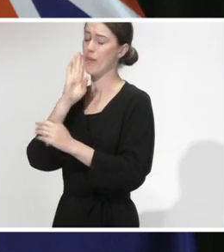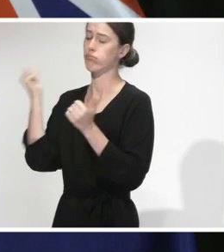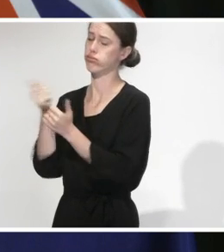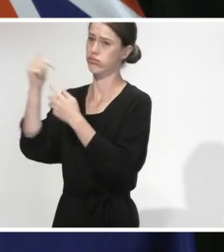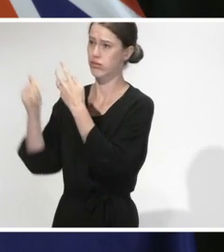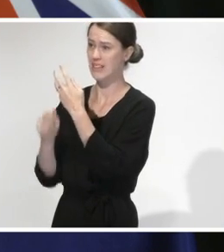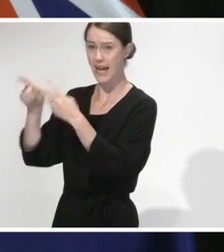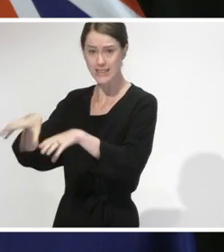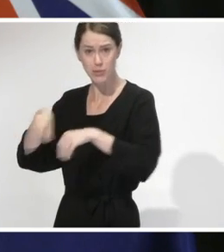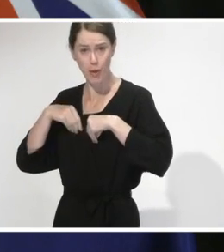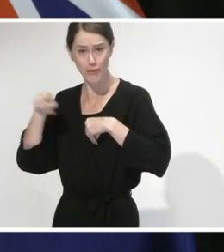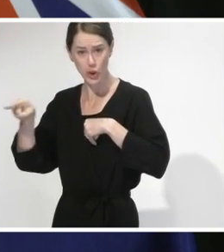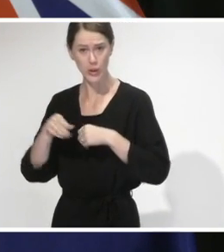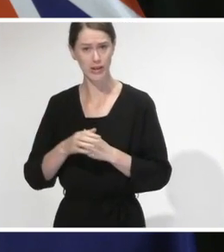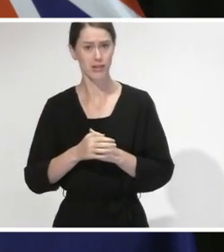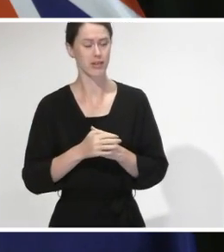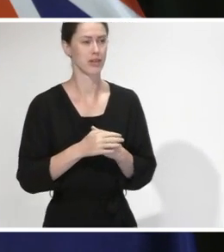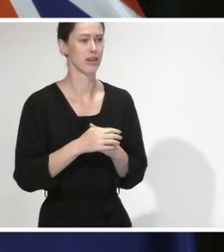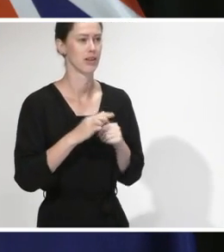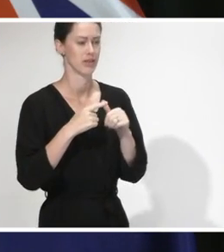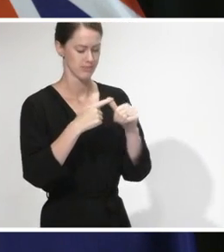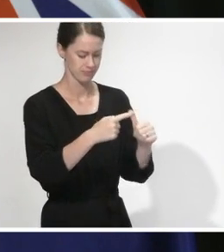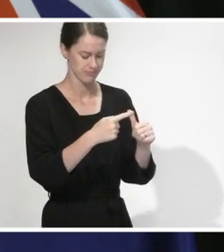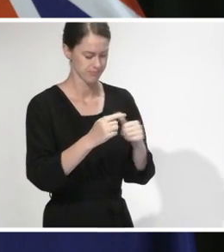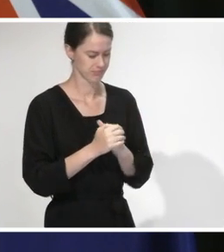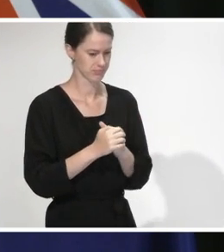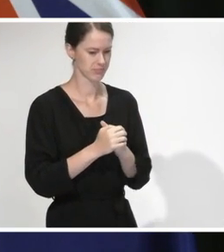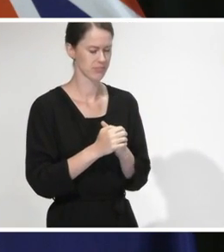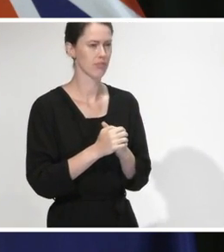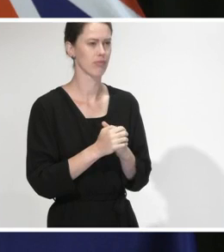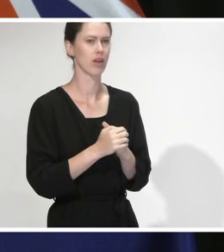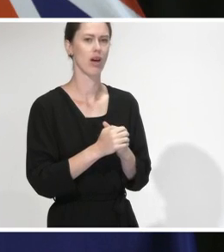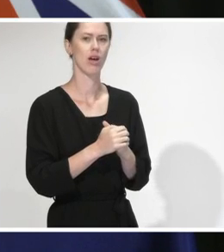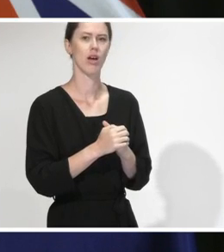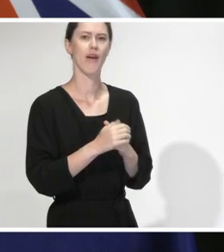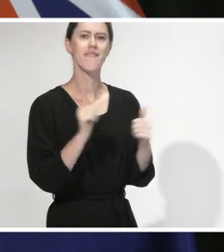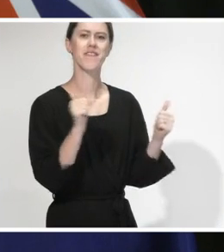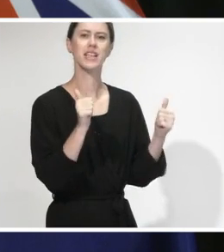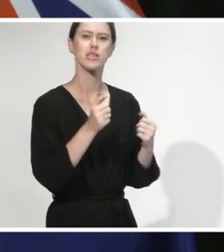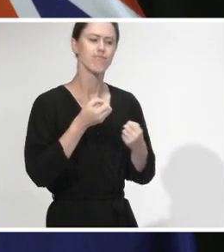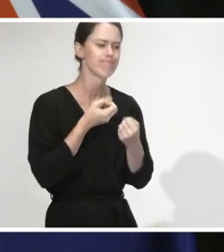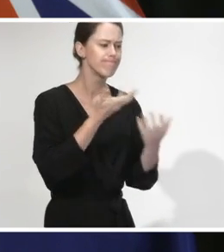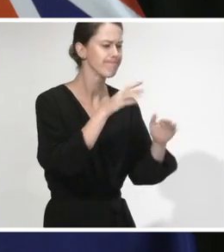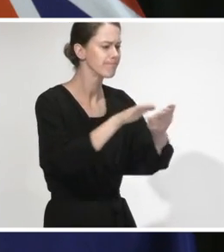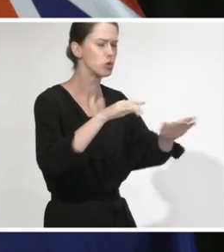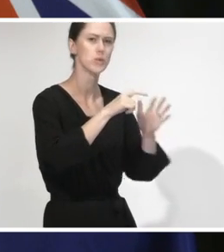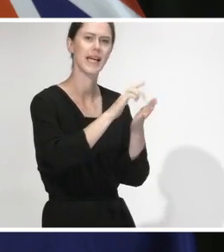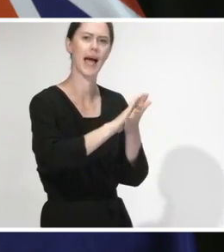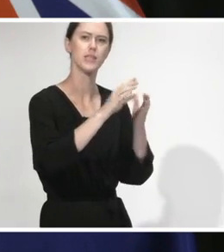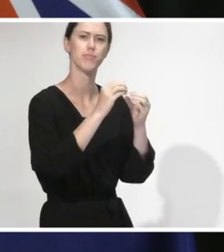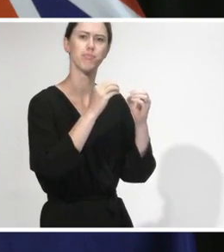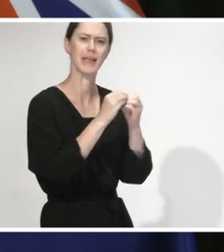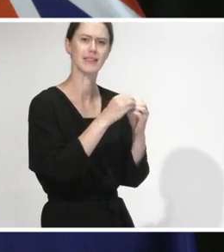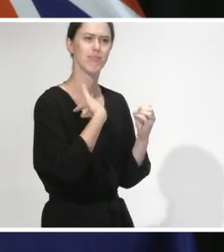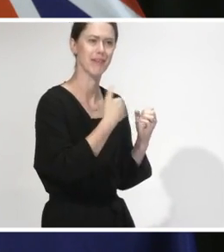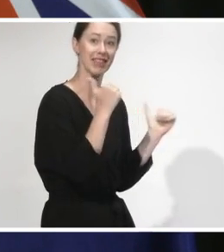So is that acceptable to you? Well, I think what is really clear is the advice that district health boards have got and the message that has gone out. And I know